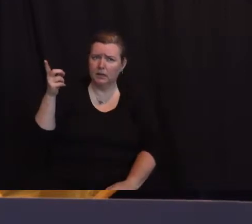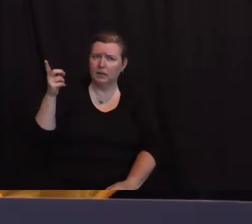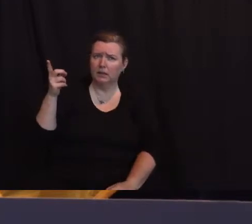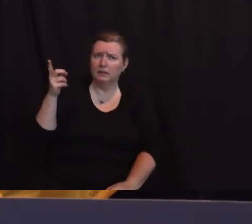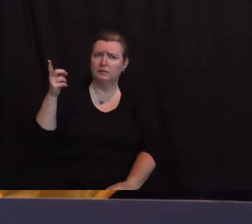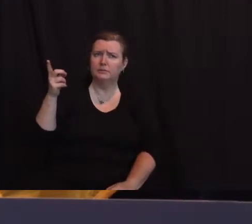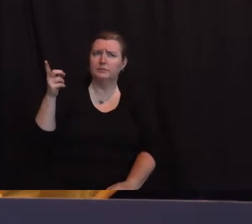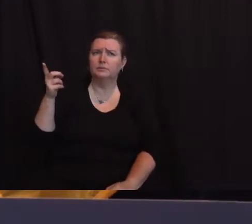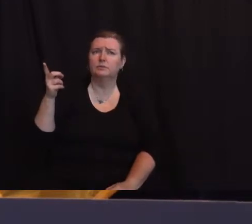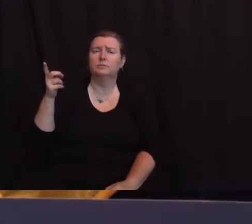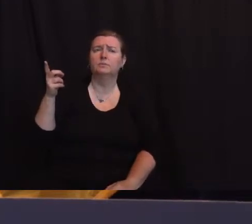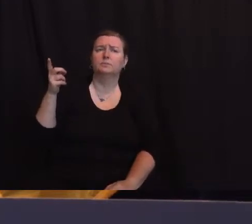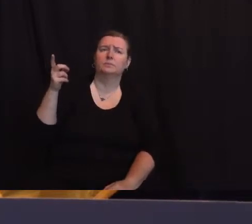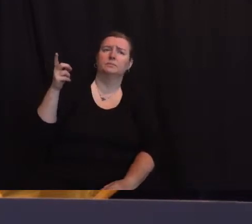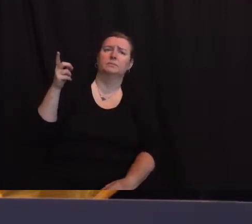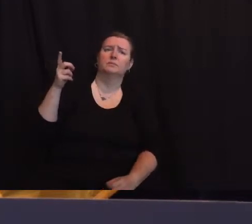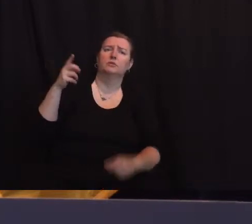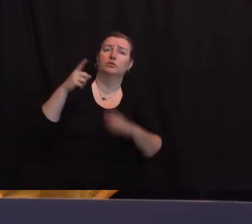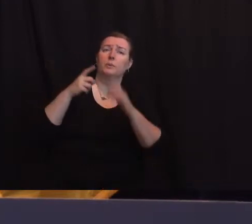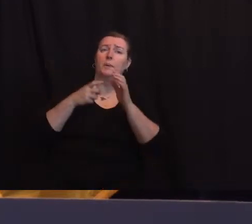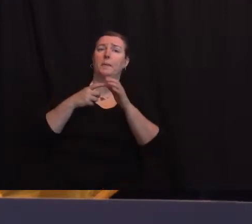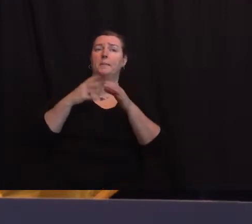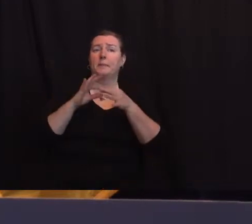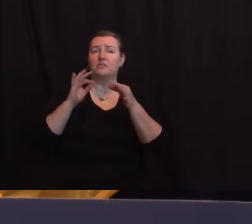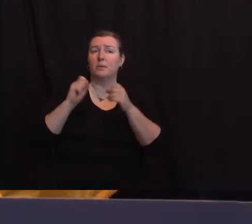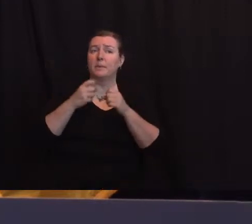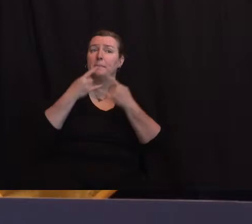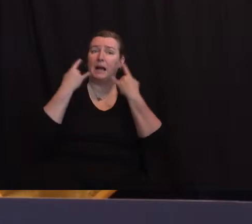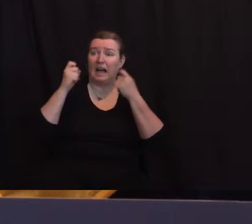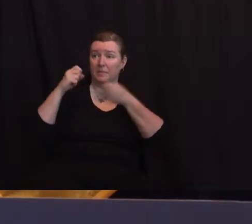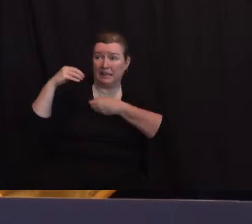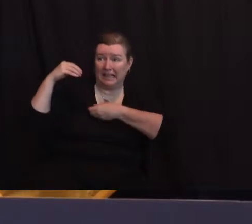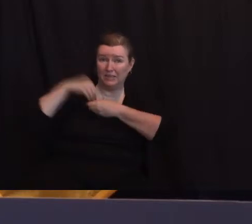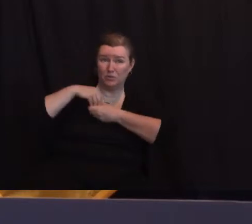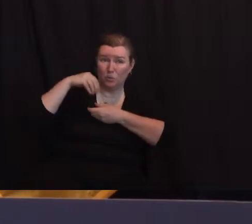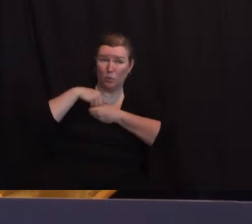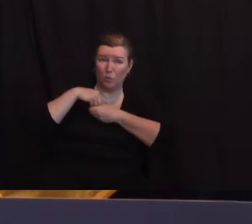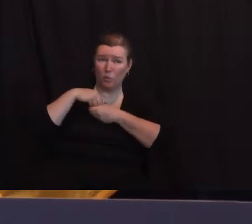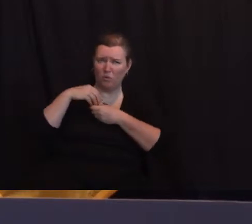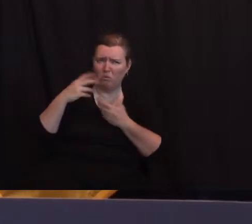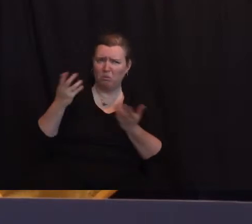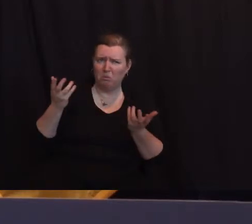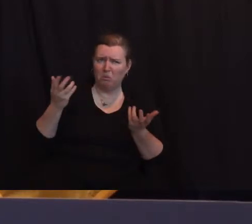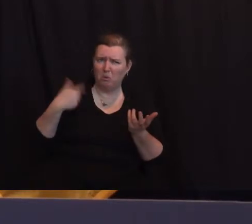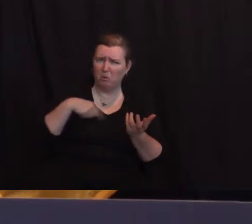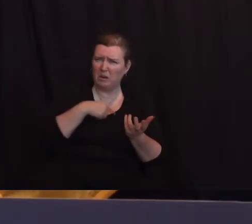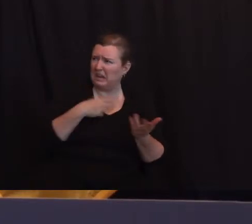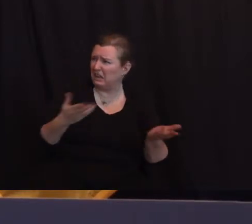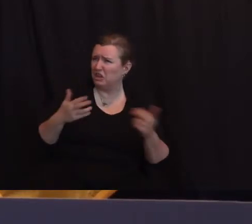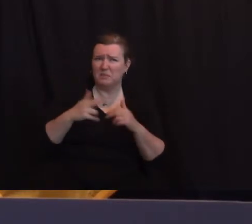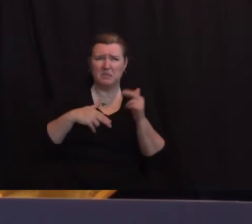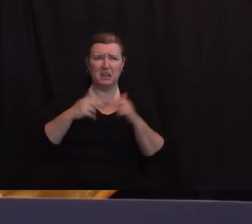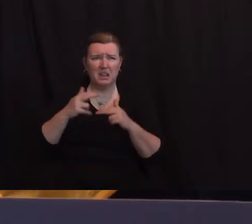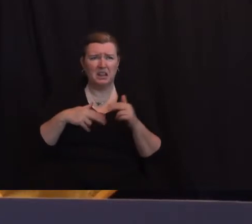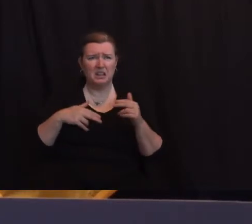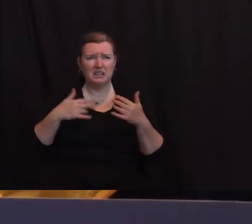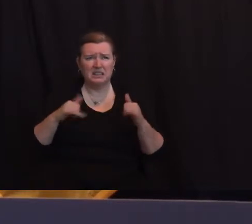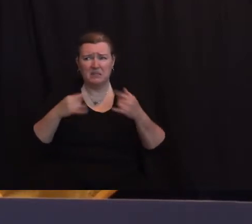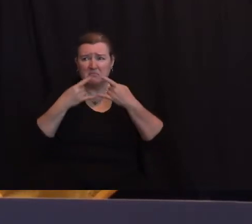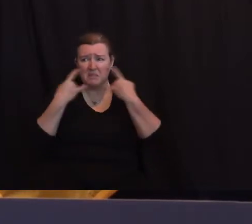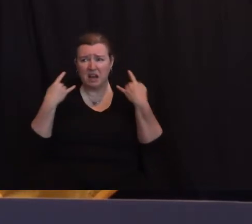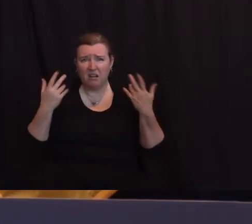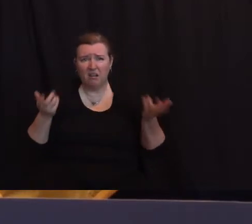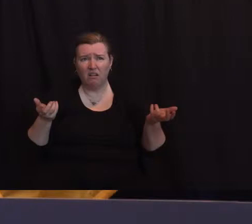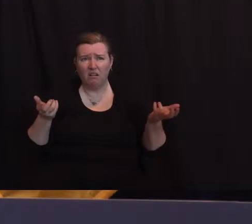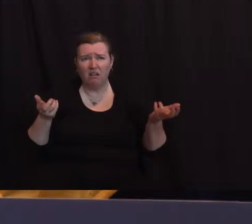masking requirements almost 2 weeks ago. So why are you and we still here wearing masks? Thank you. Why are we here? Yeah. Well,